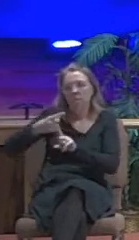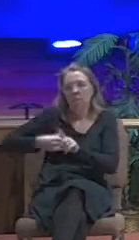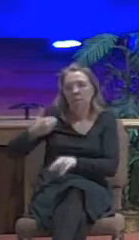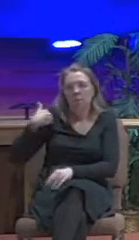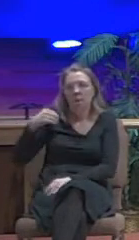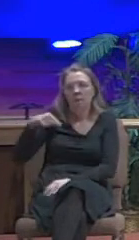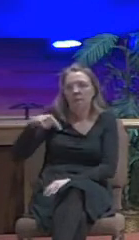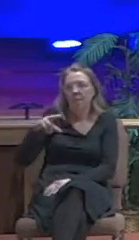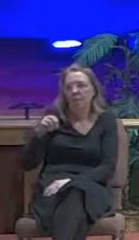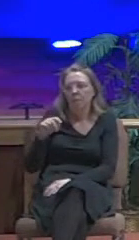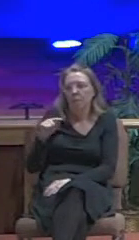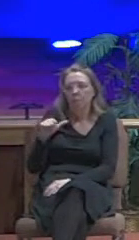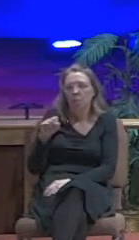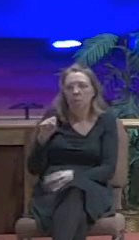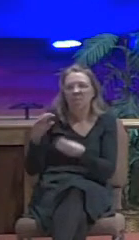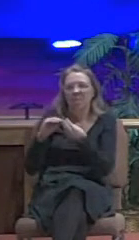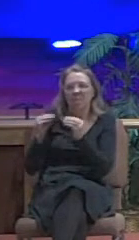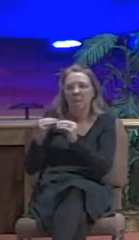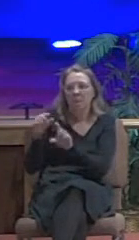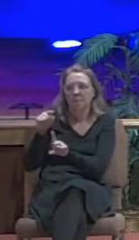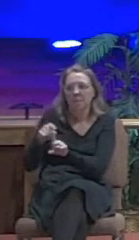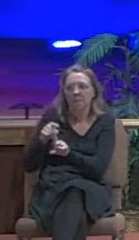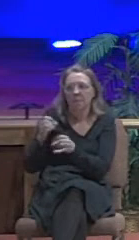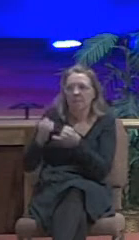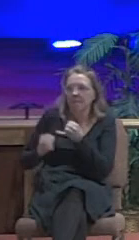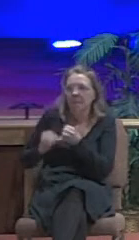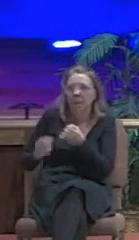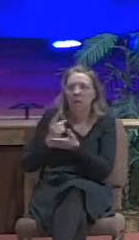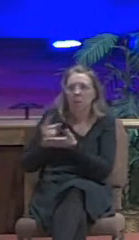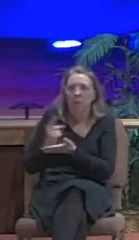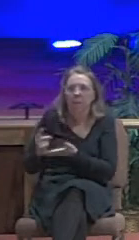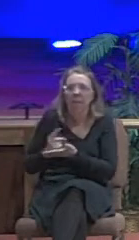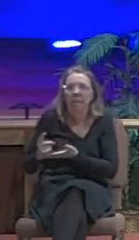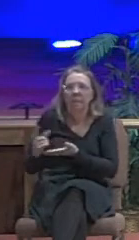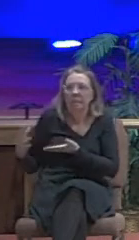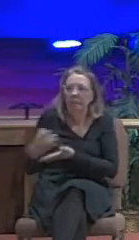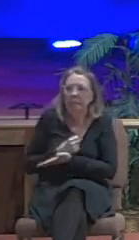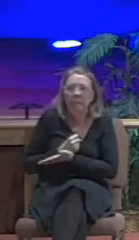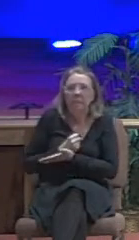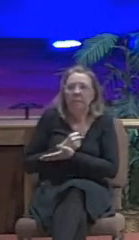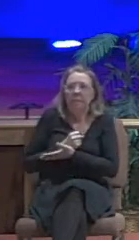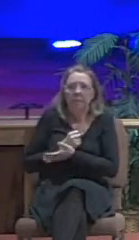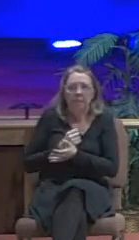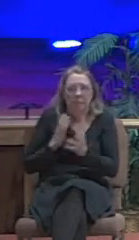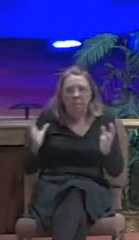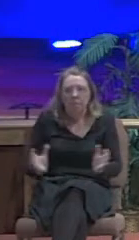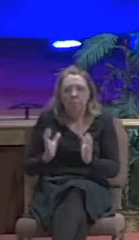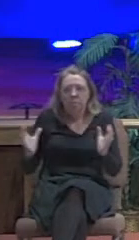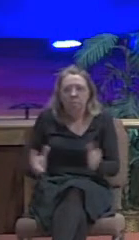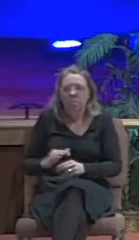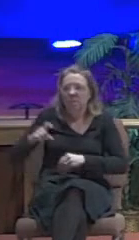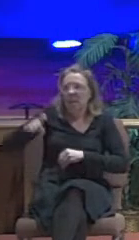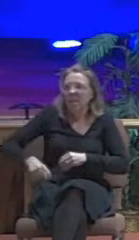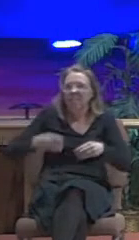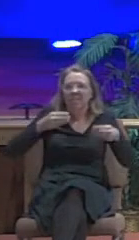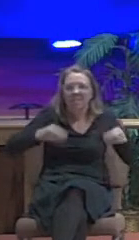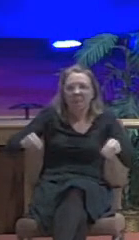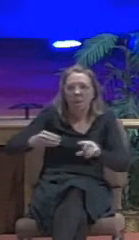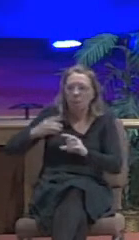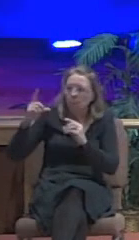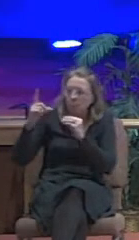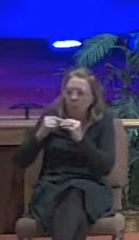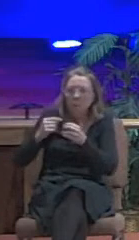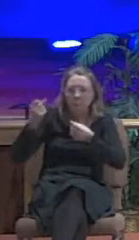It was the final week of the month, right? You just have this kick and this push. I'm going to sell one more car. I'm going to sell one more